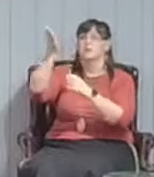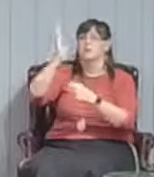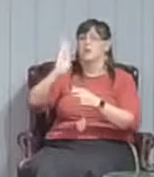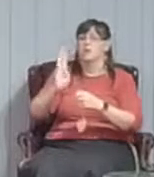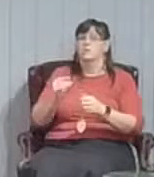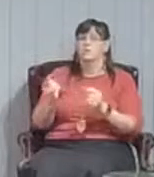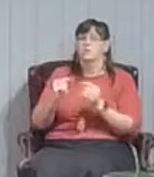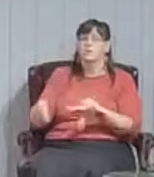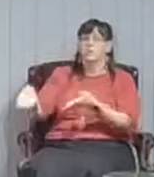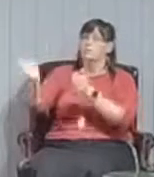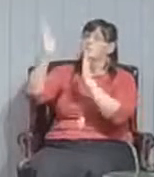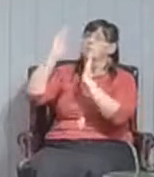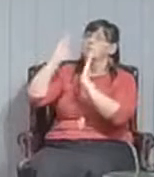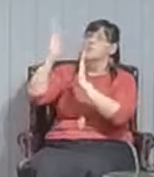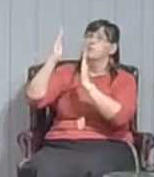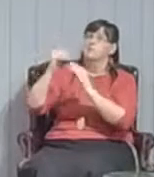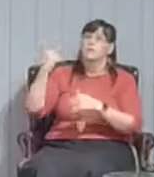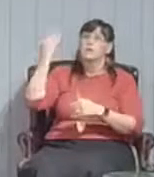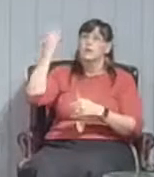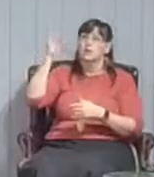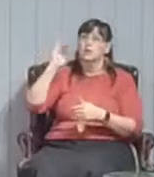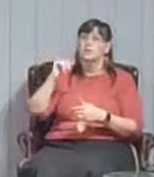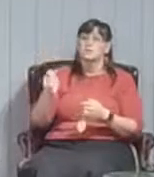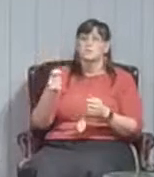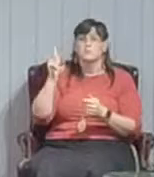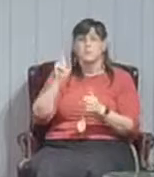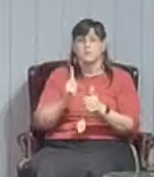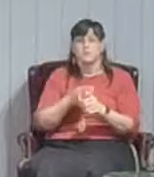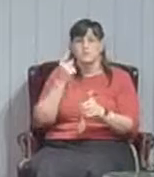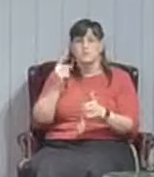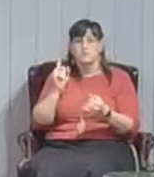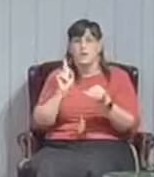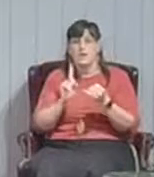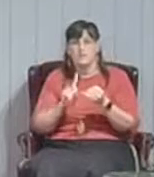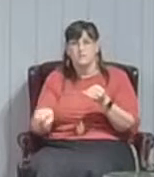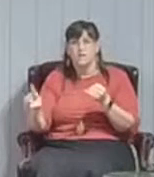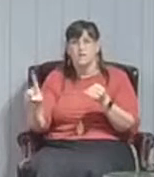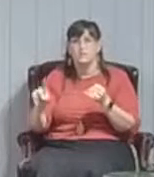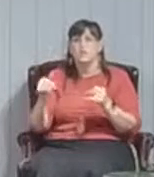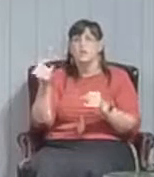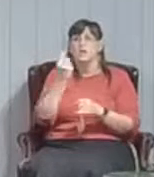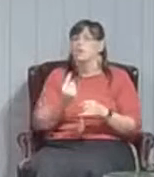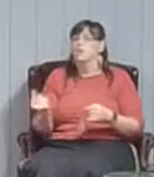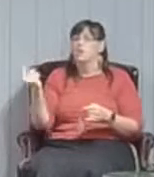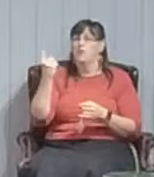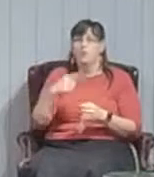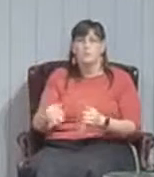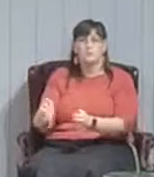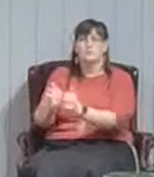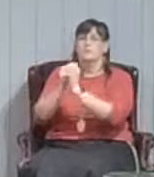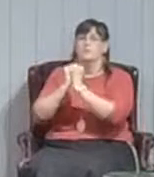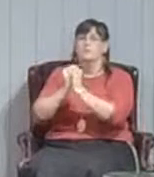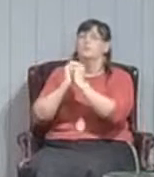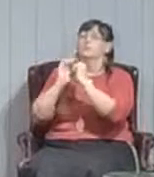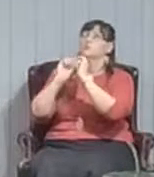You need to go to God. He must be our first and final, and our always appeal. Go to God.